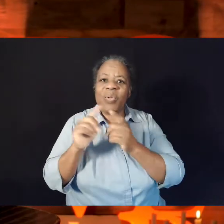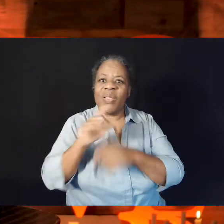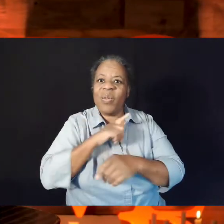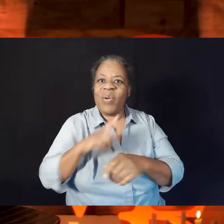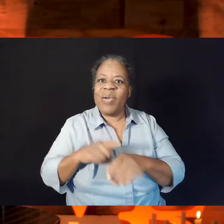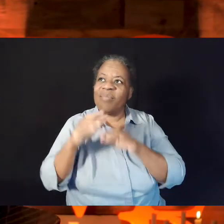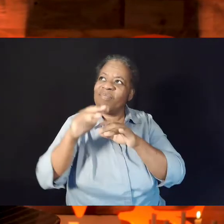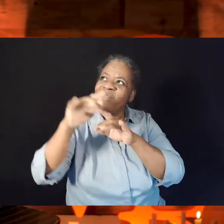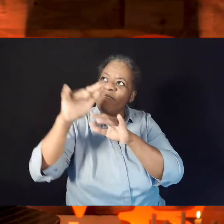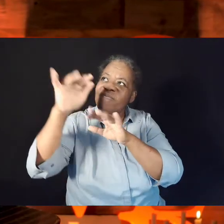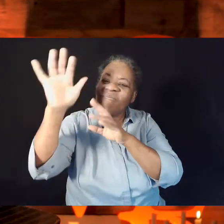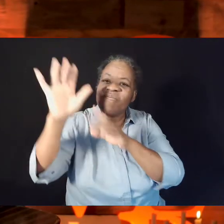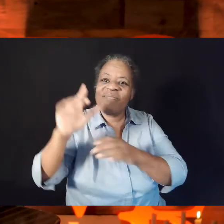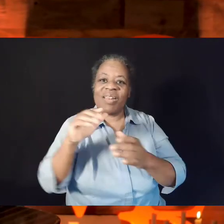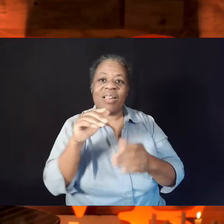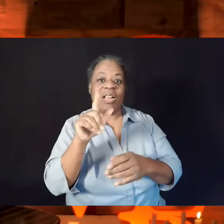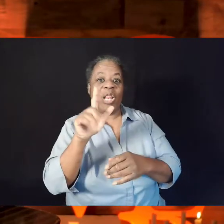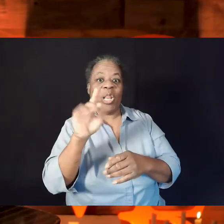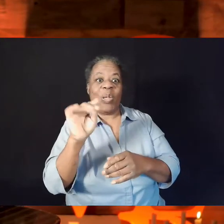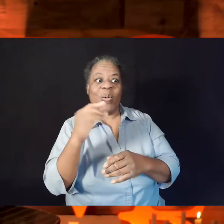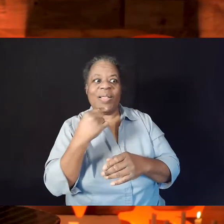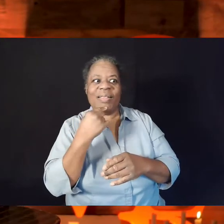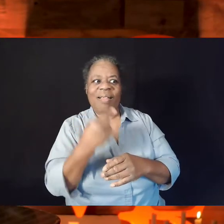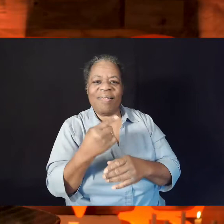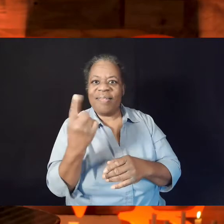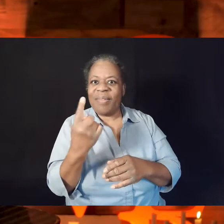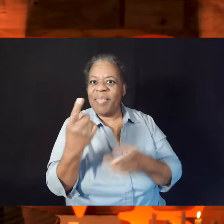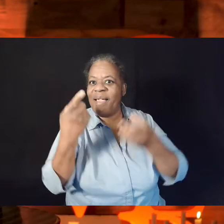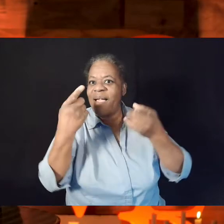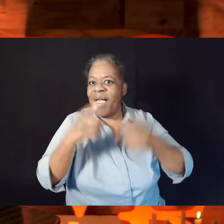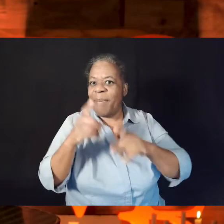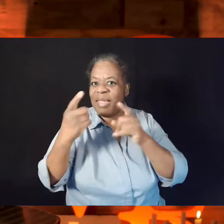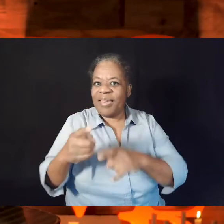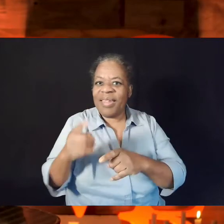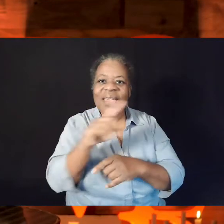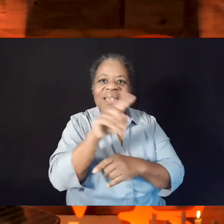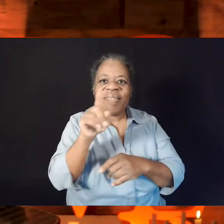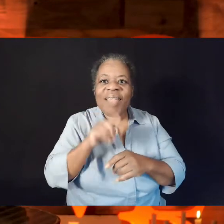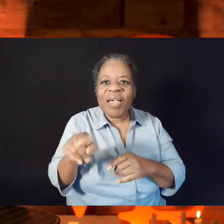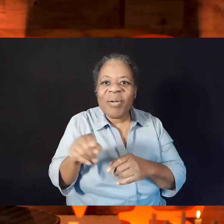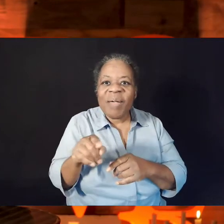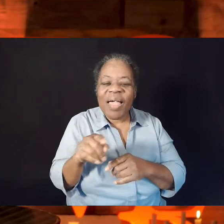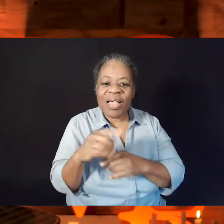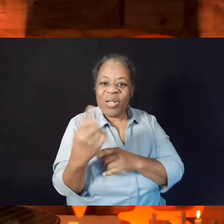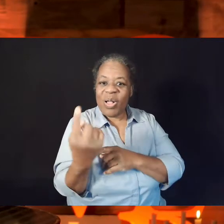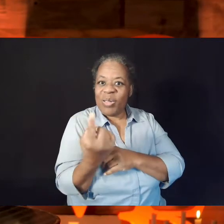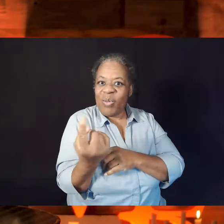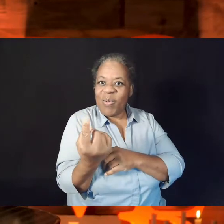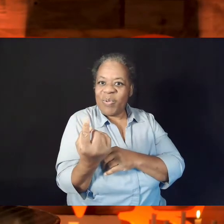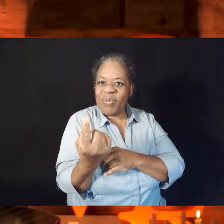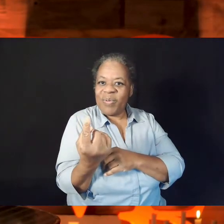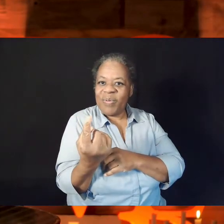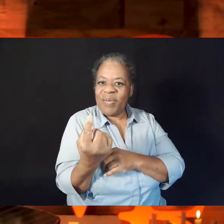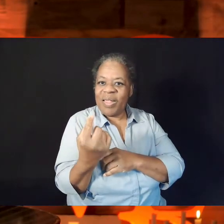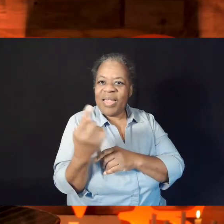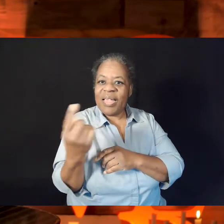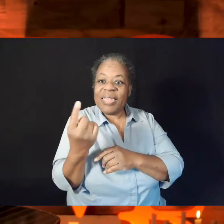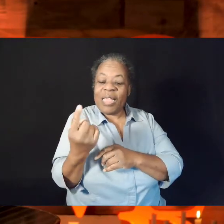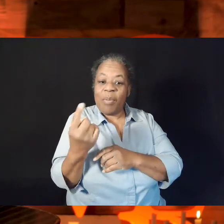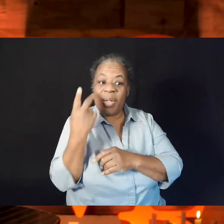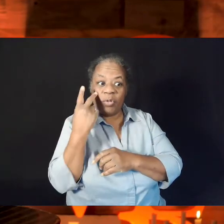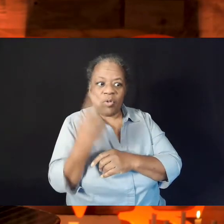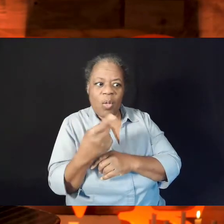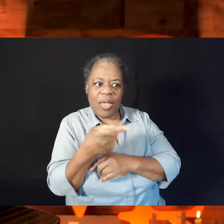Luke tells us something unexpected happened. While Zechariah was alone, someone saw him in the